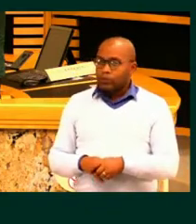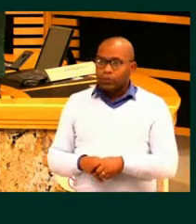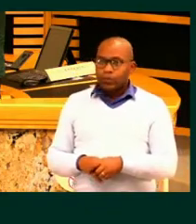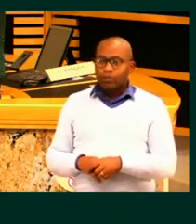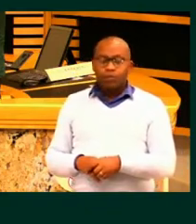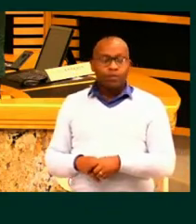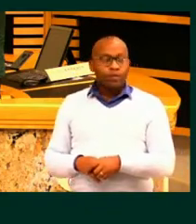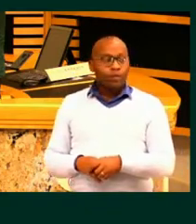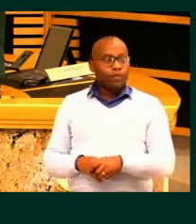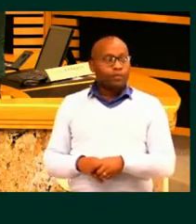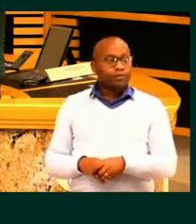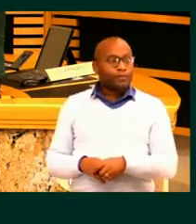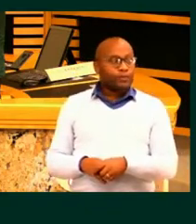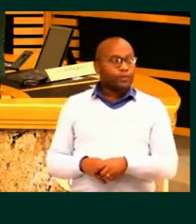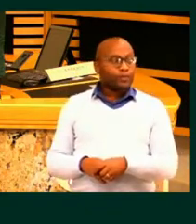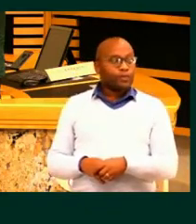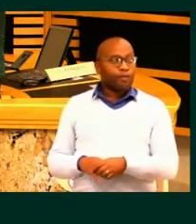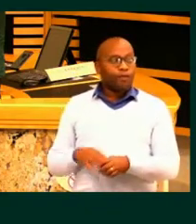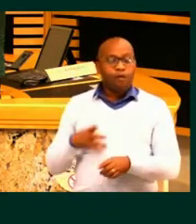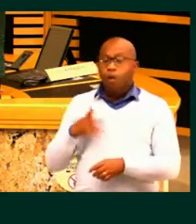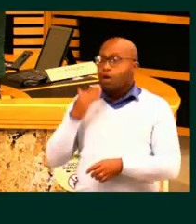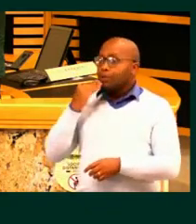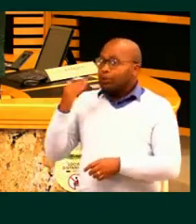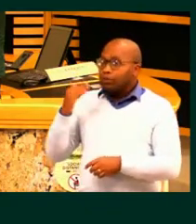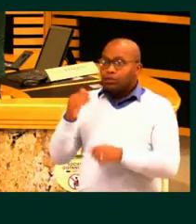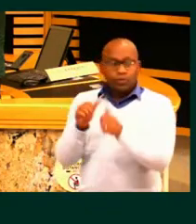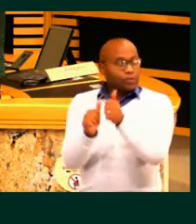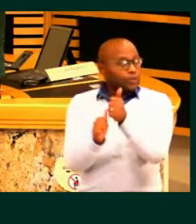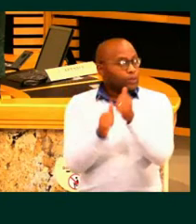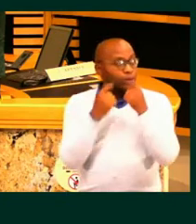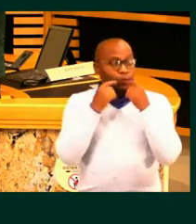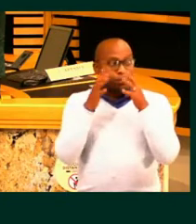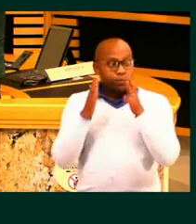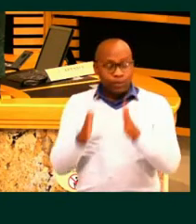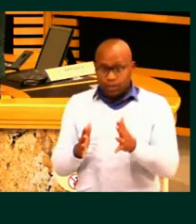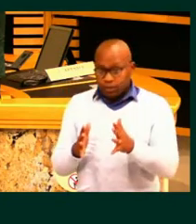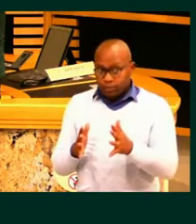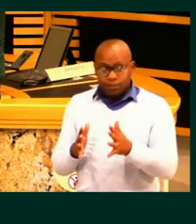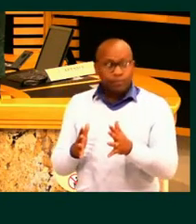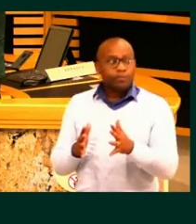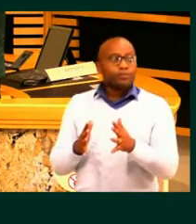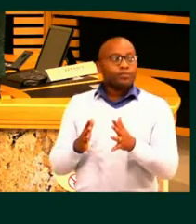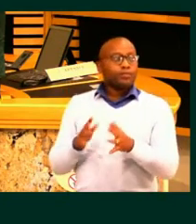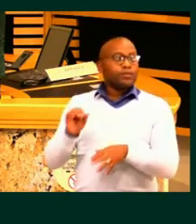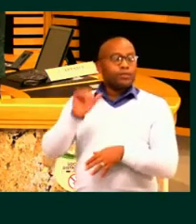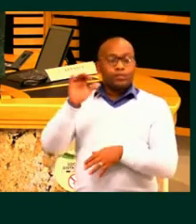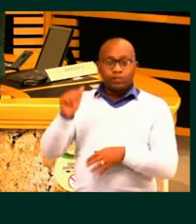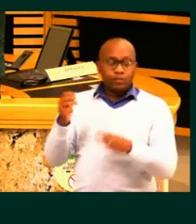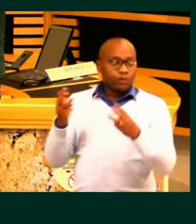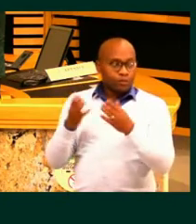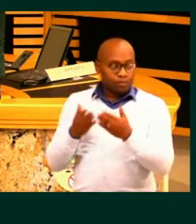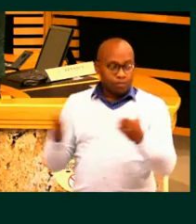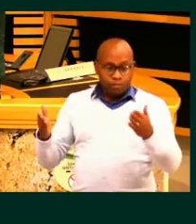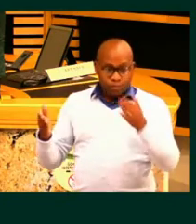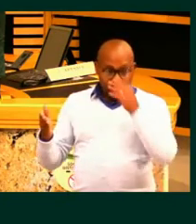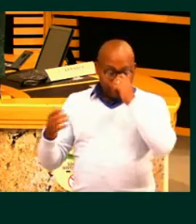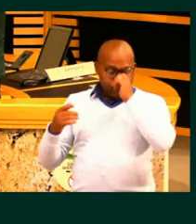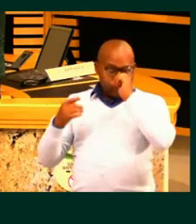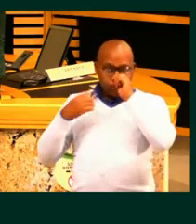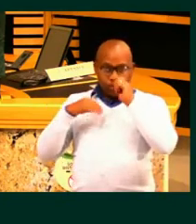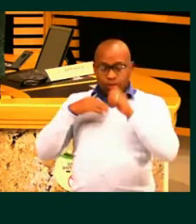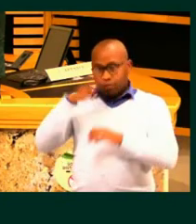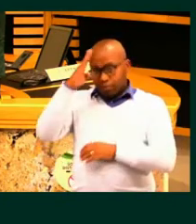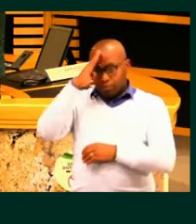debate thank you honorable Deputy speaker fellow South Africans I greet you with universal greeting of